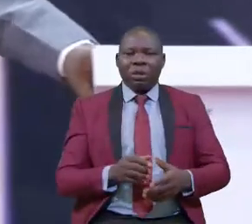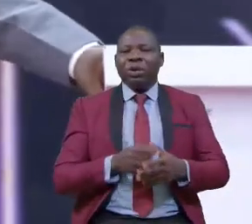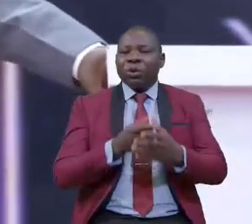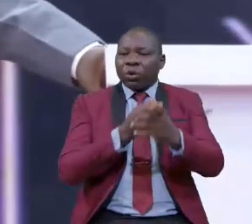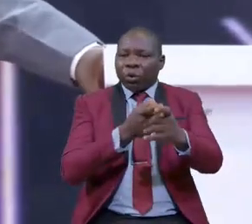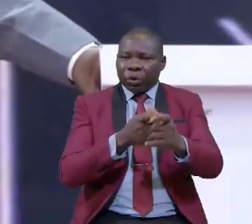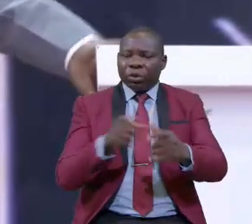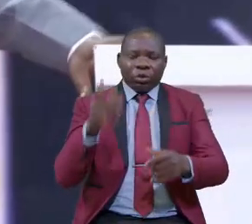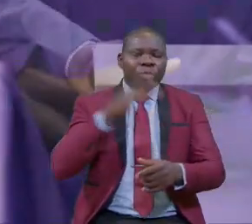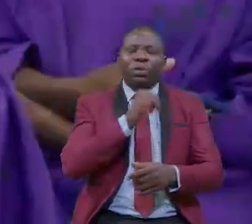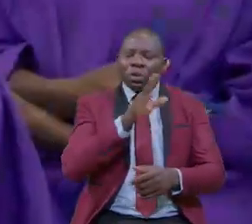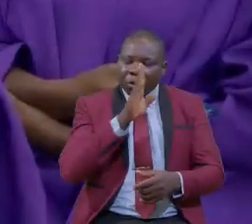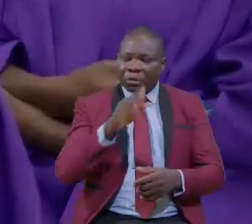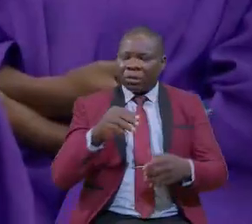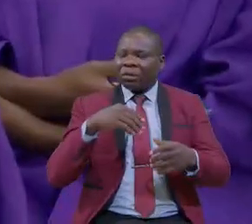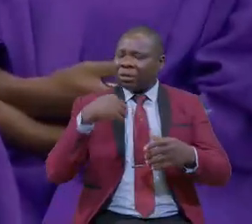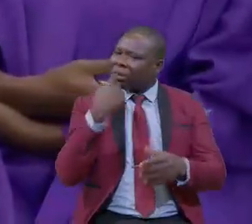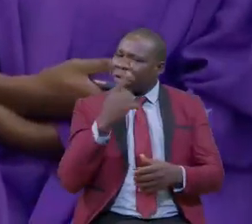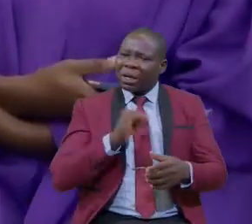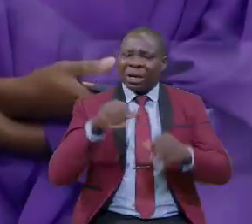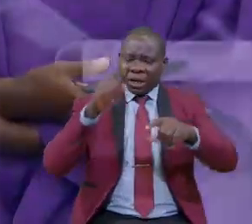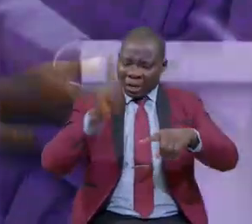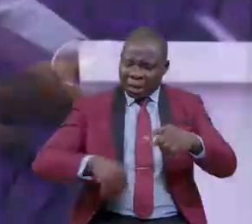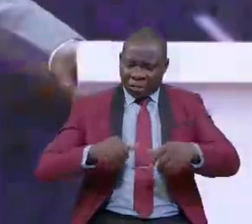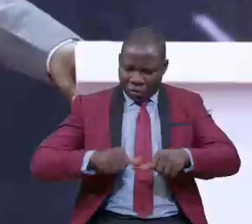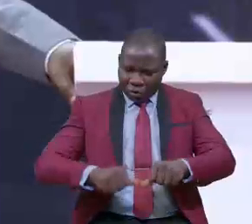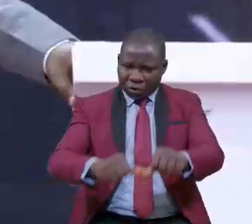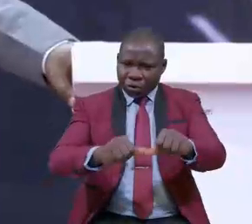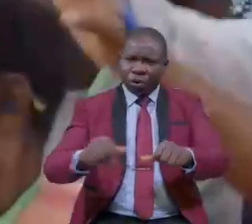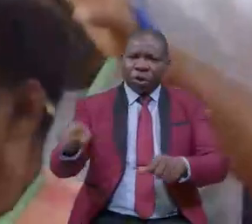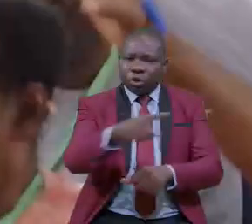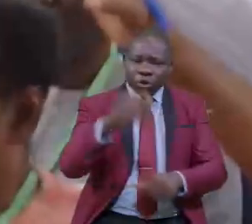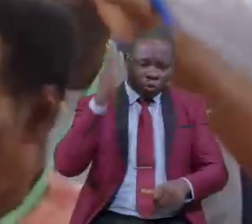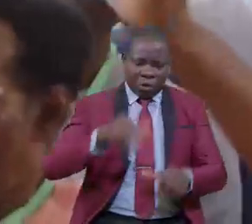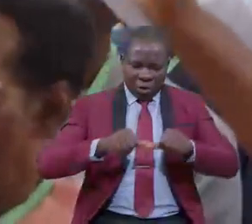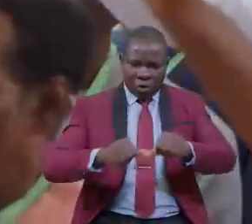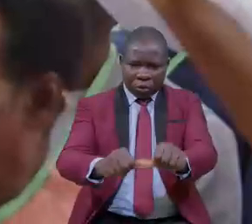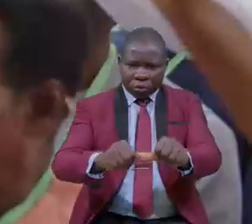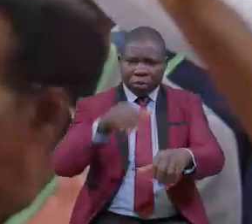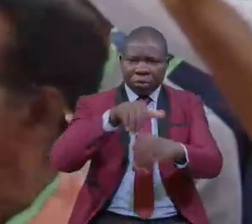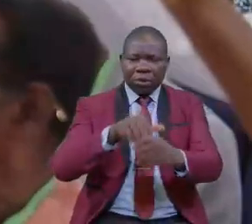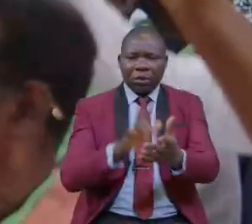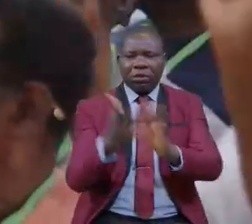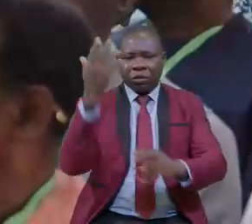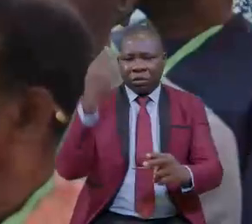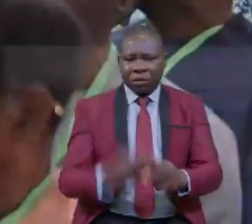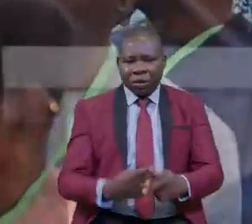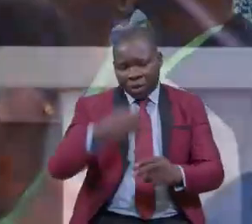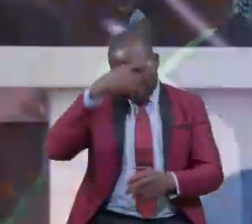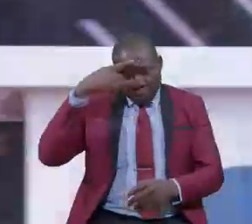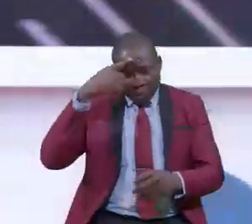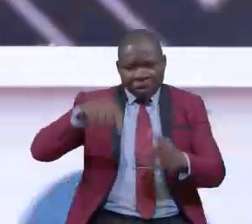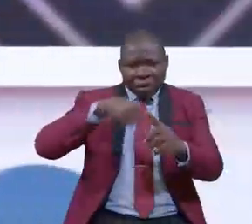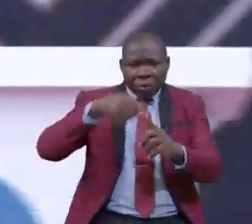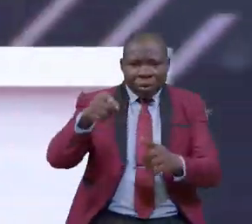on. You will go on. Yes. I said you will go on. Yes. Because when you wait upon the